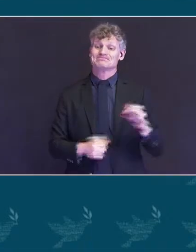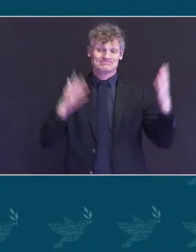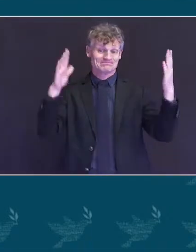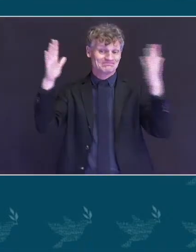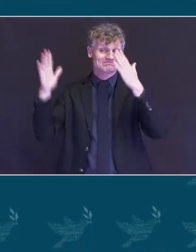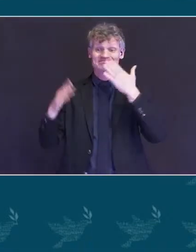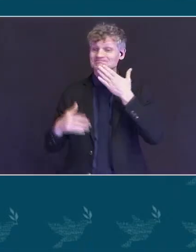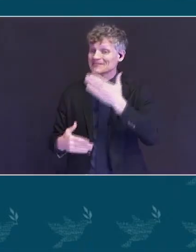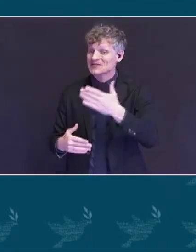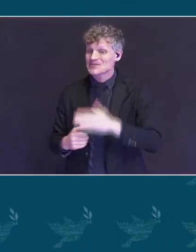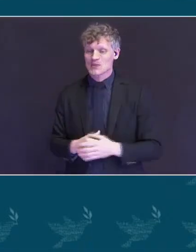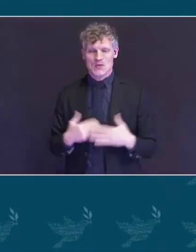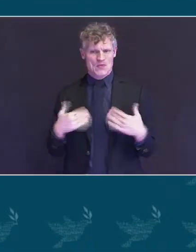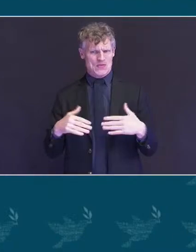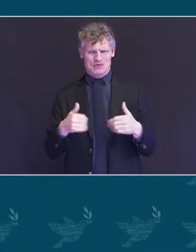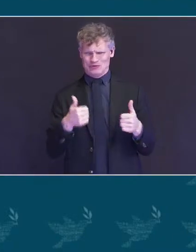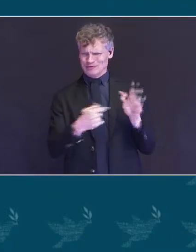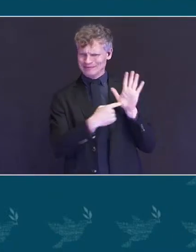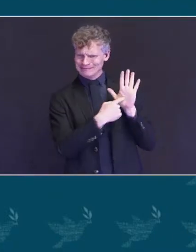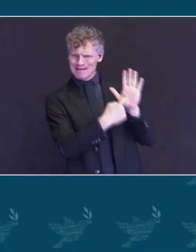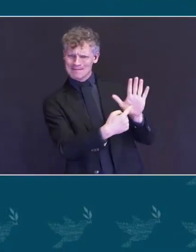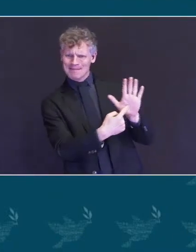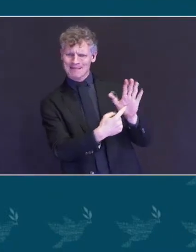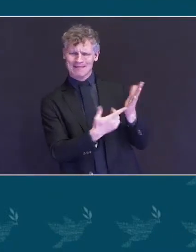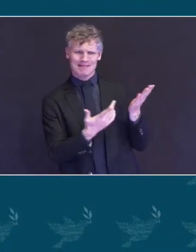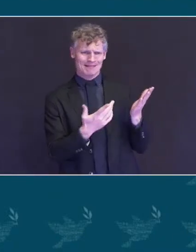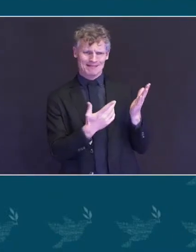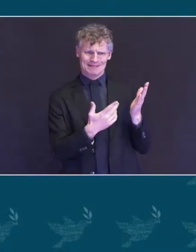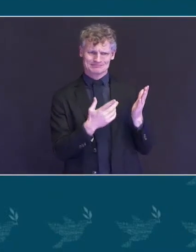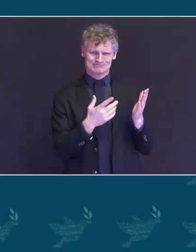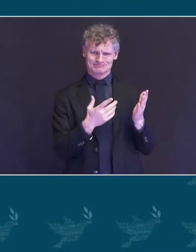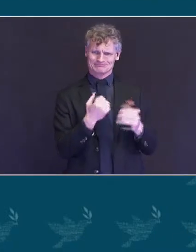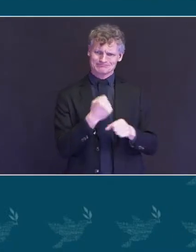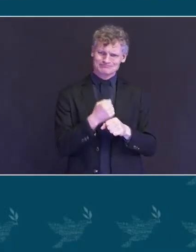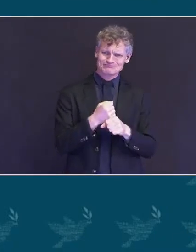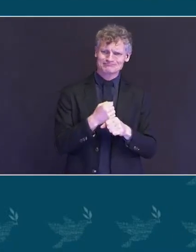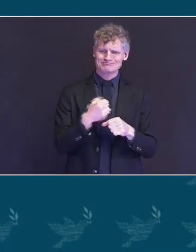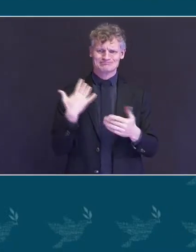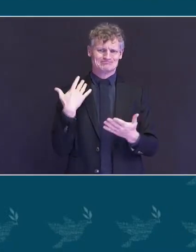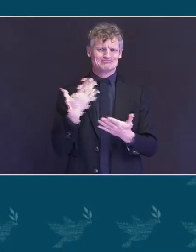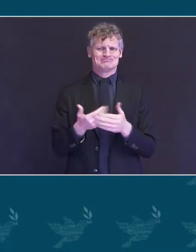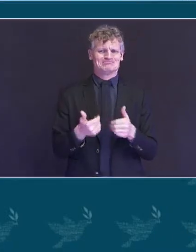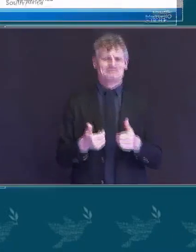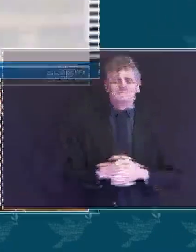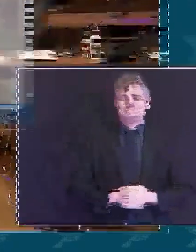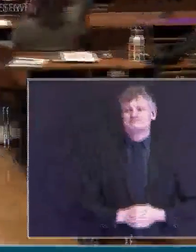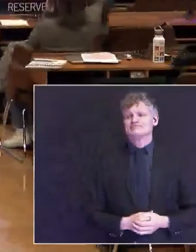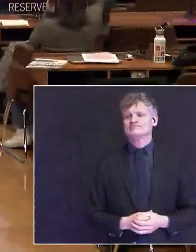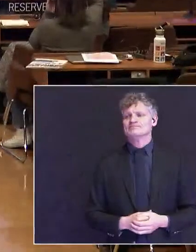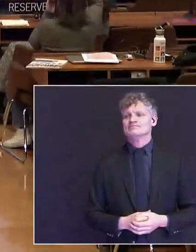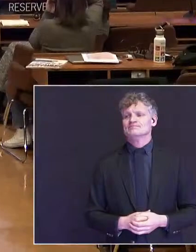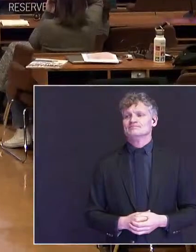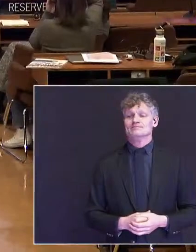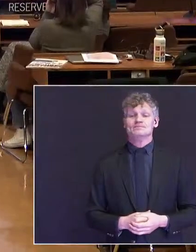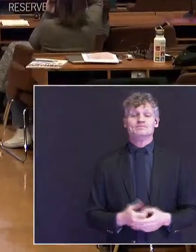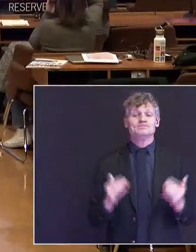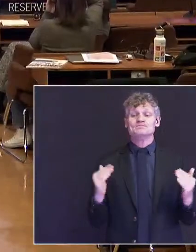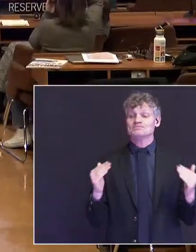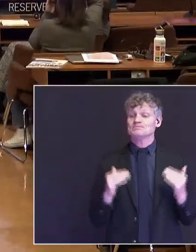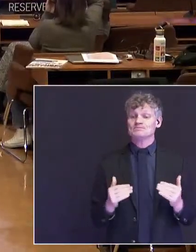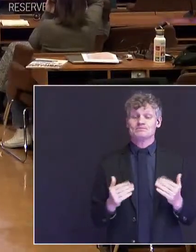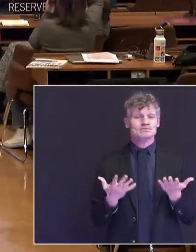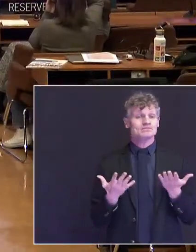your fantastic examples and fantastic practices. Thank you. Now we are